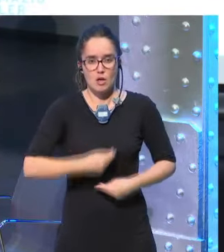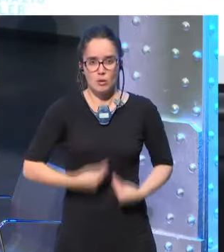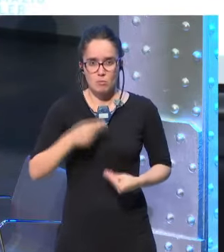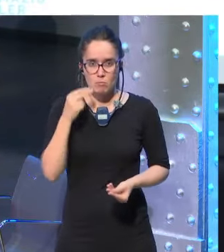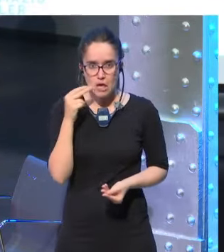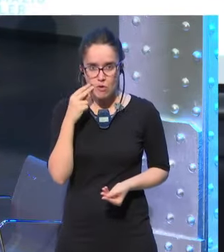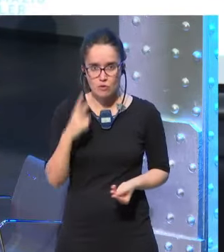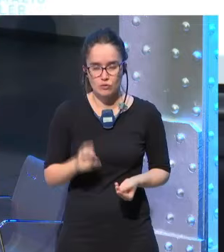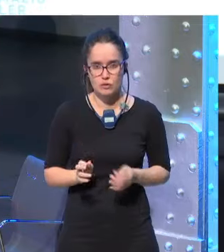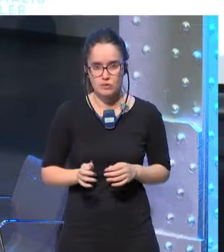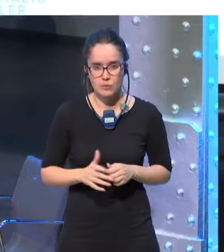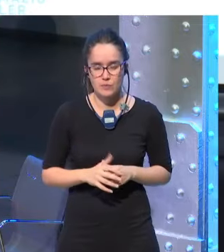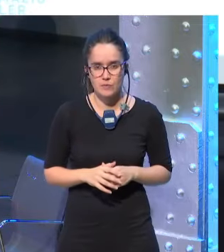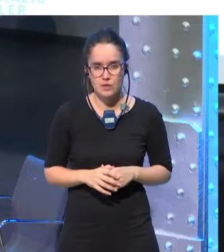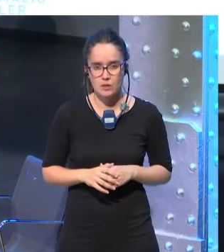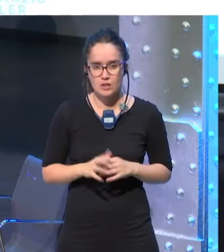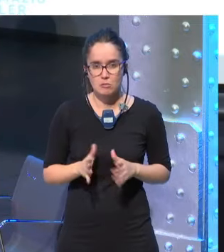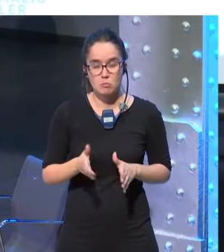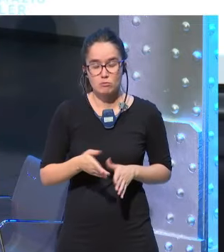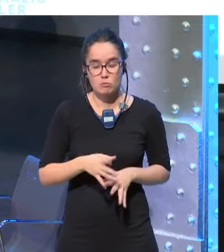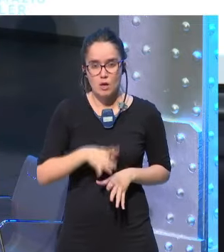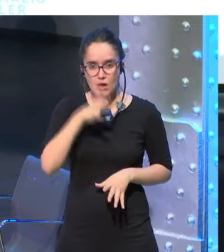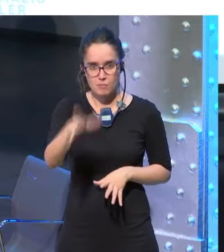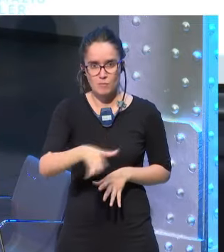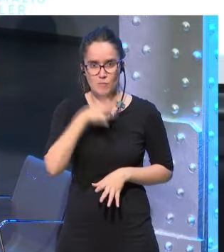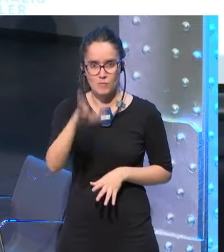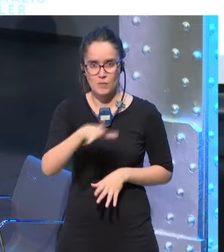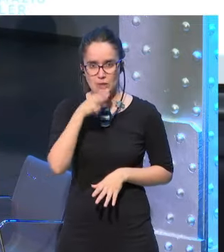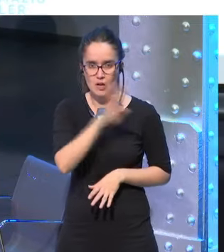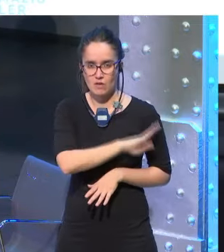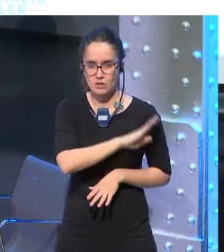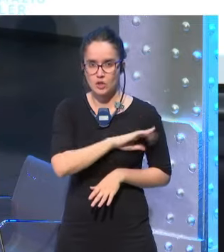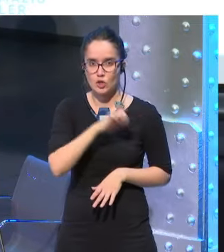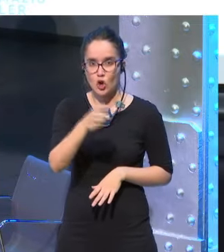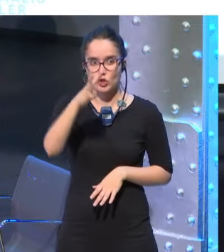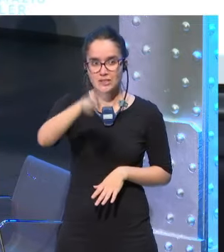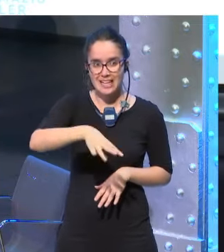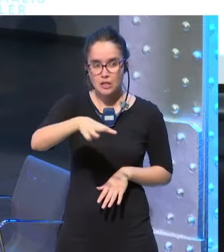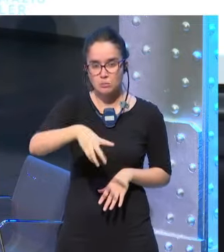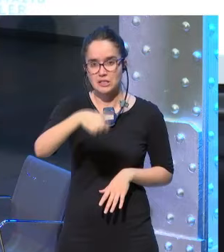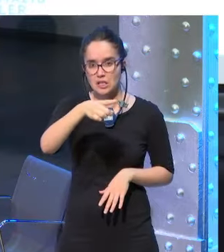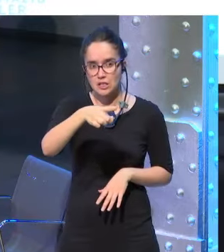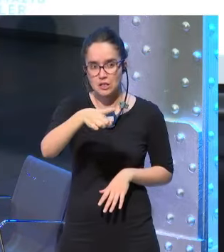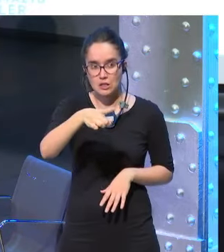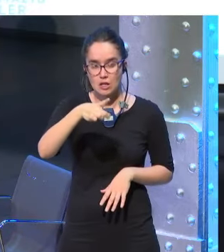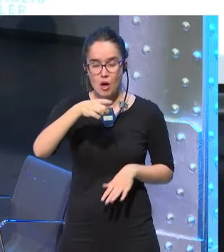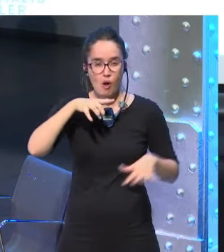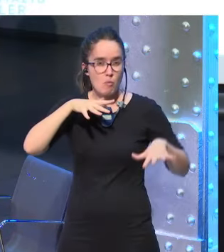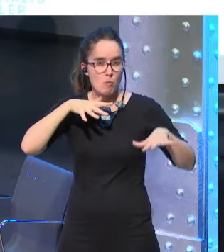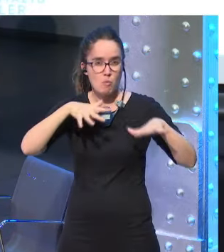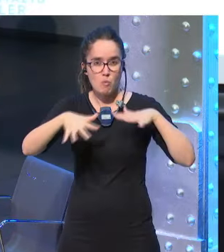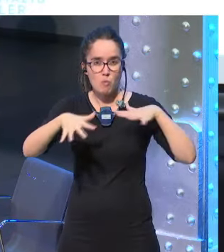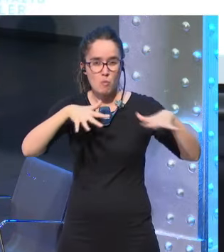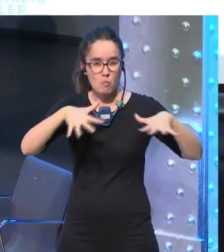it's really quite impressive. So it stood for 3 months. It didn't move a single time. We monitored it.